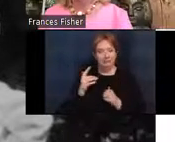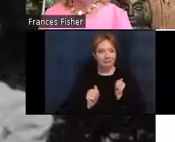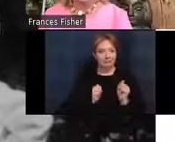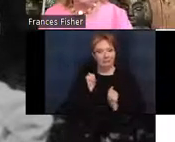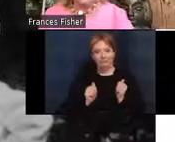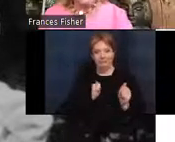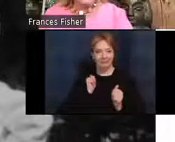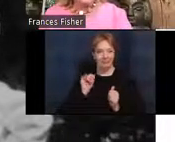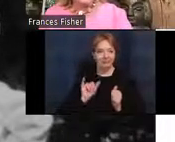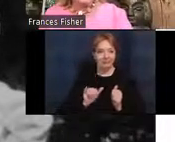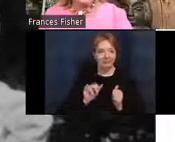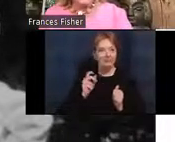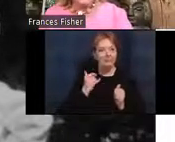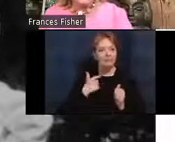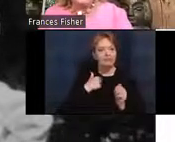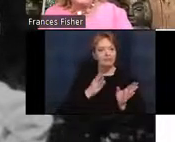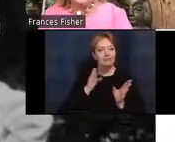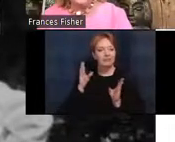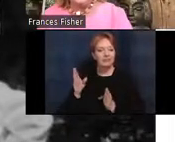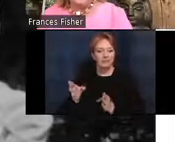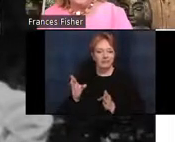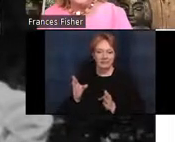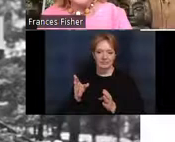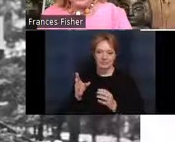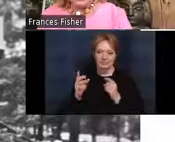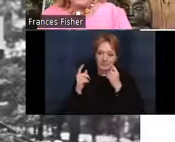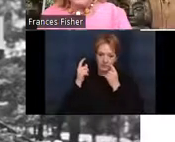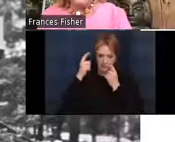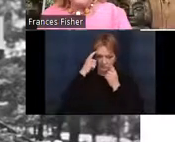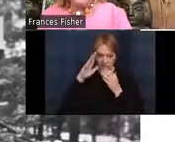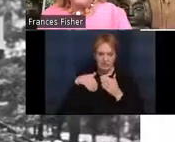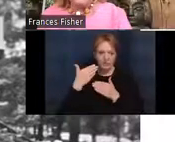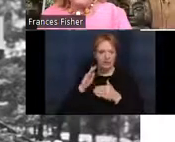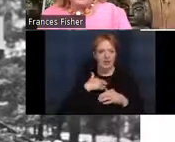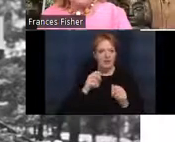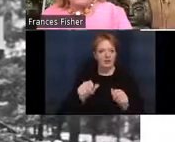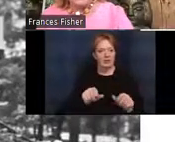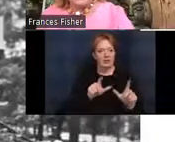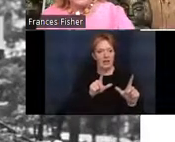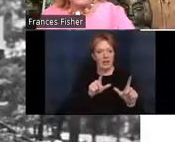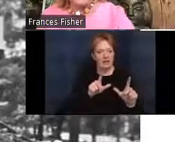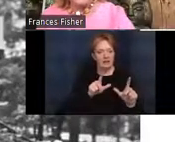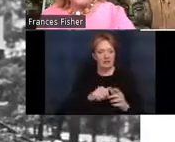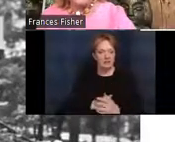We can go on now to, I think, our slide of